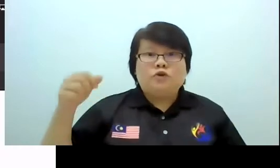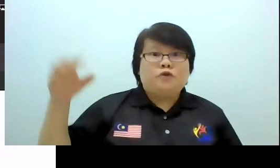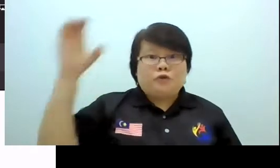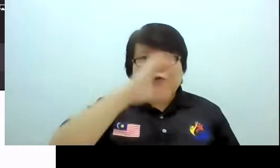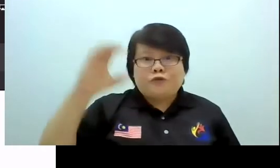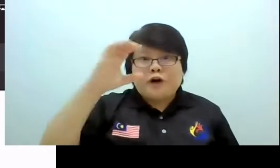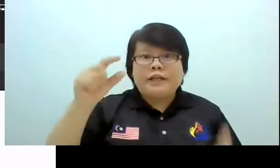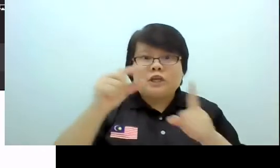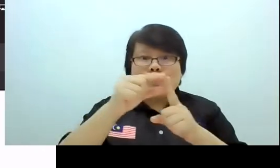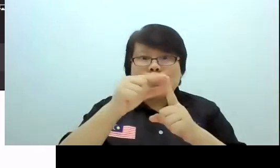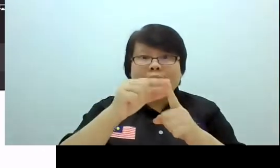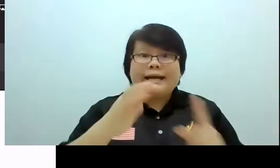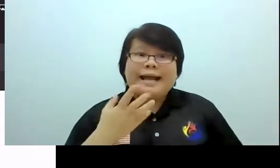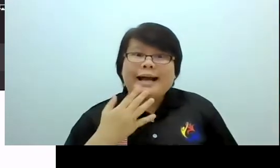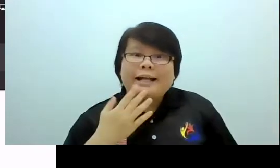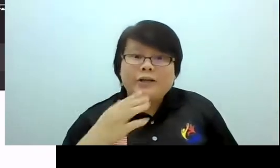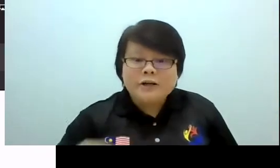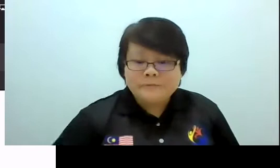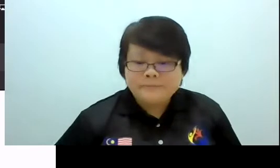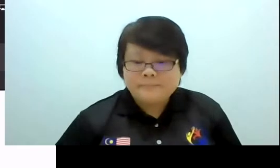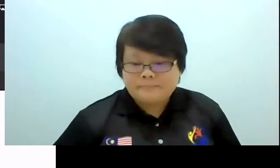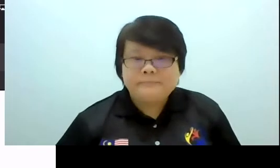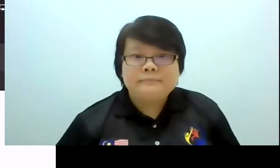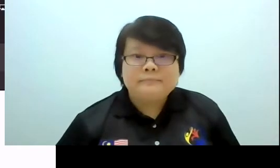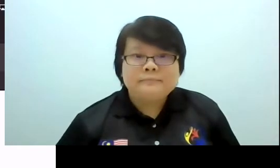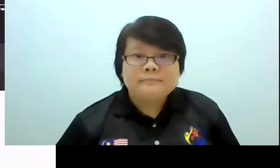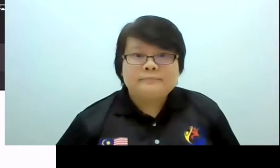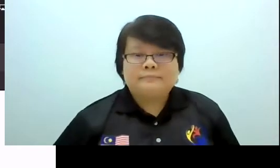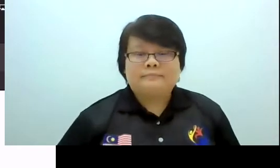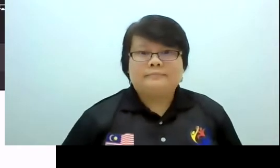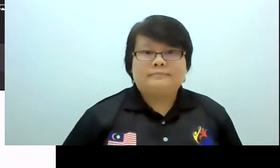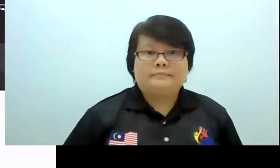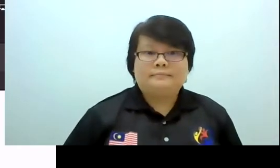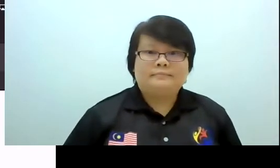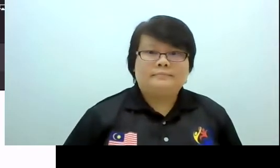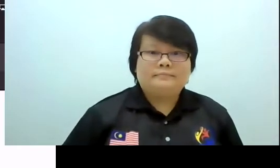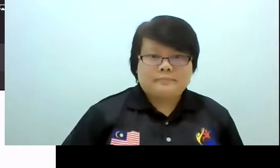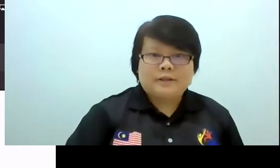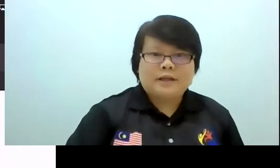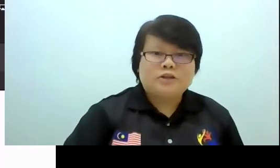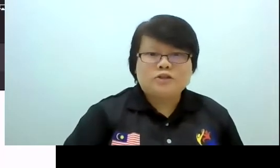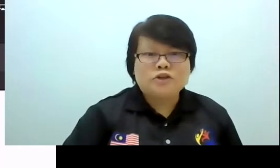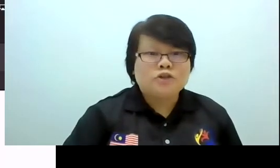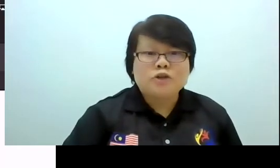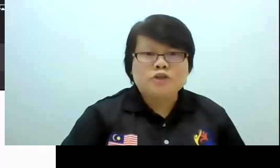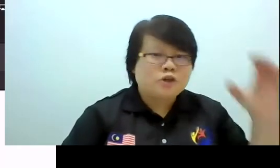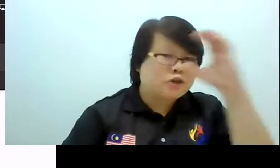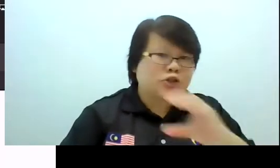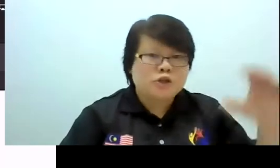Can you find the word color?